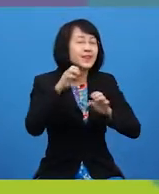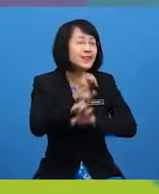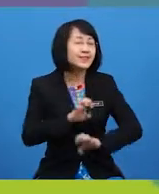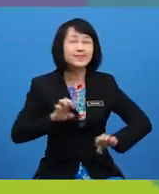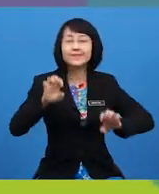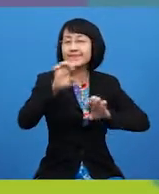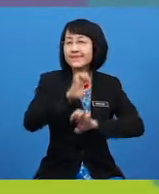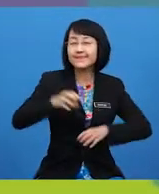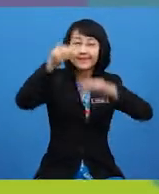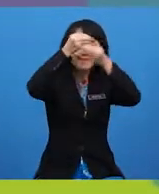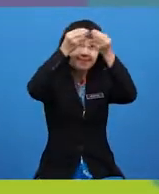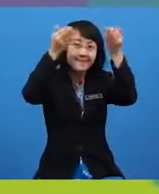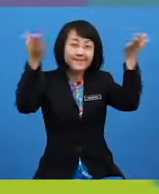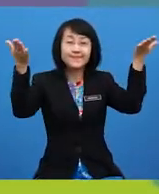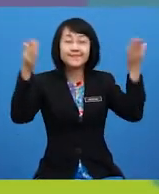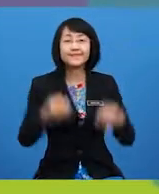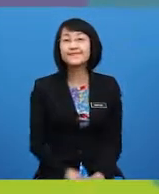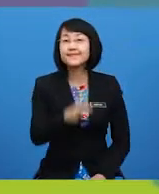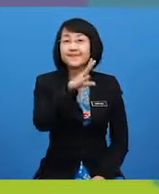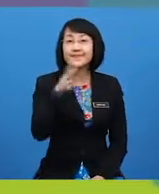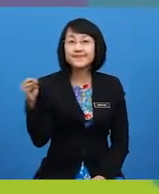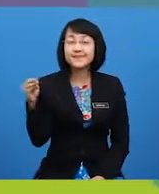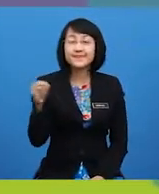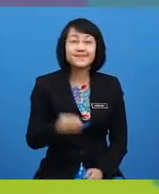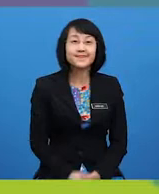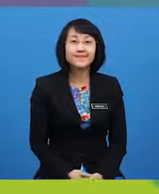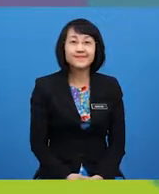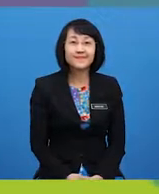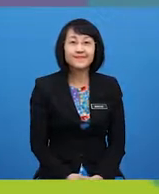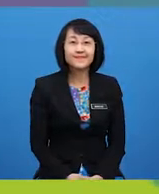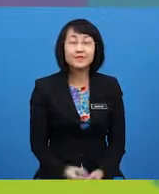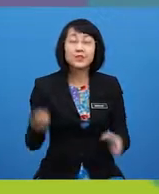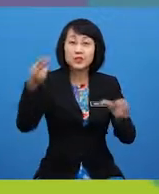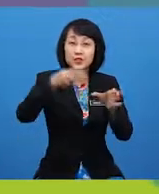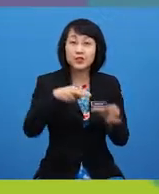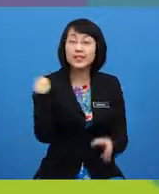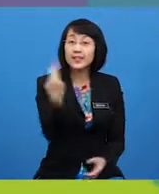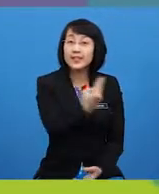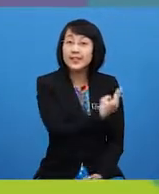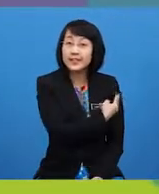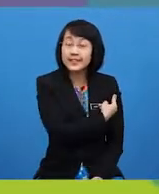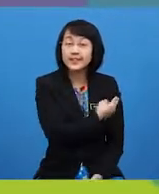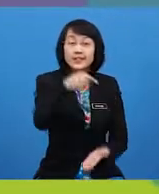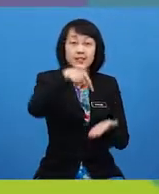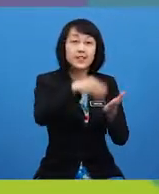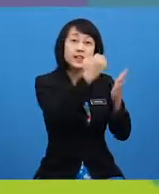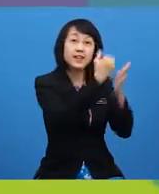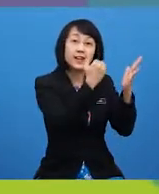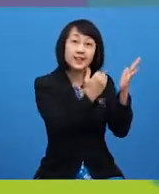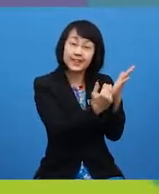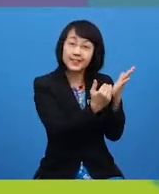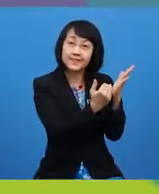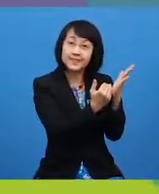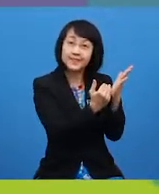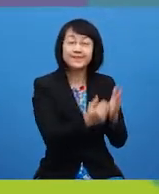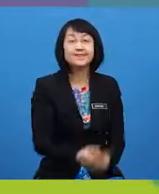entertaining, informative, and of course, joining us in this lesson is none